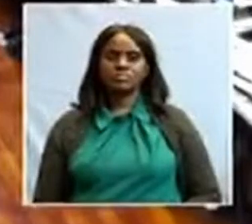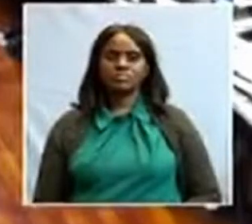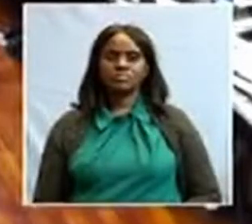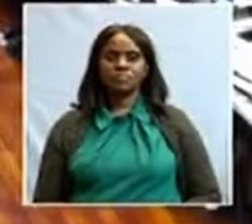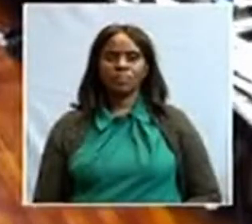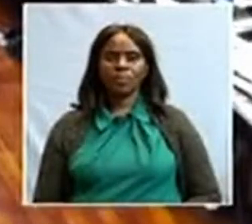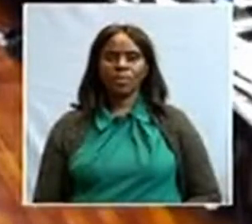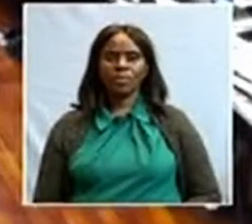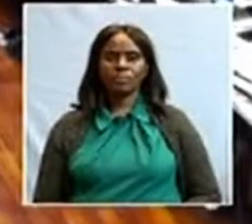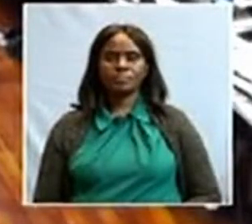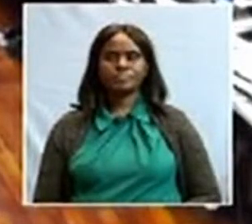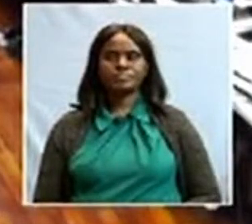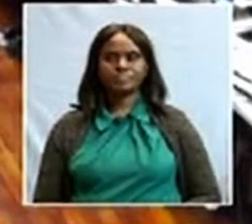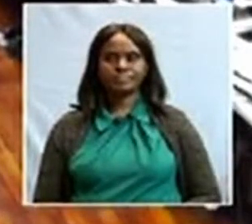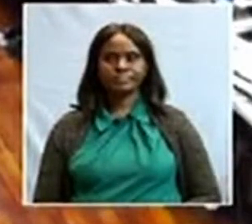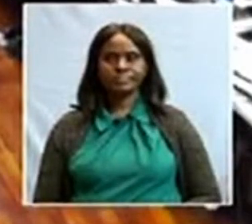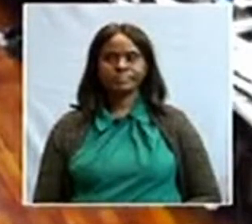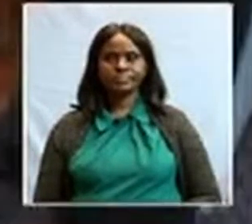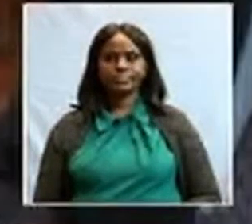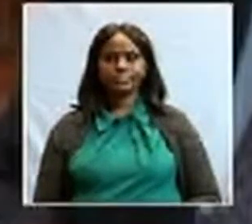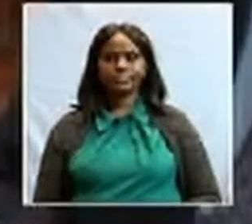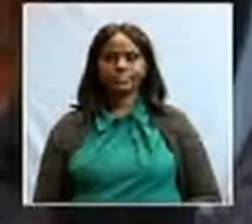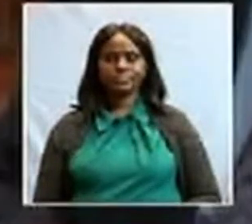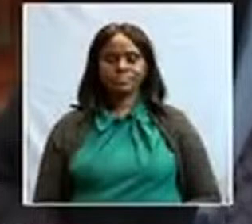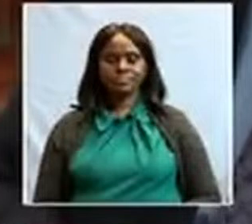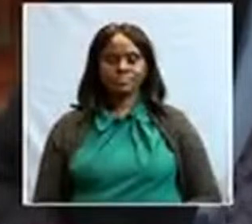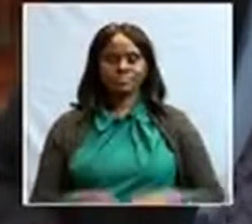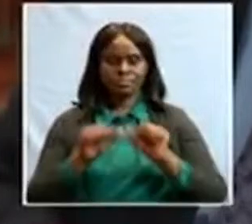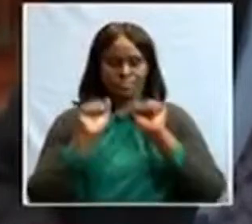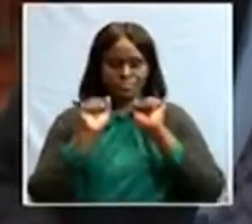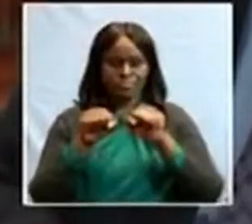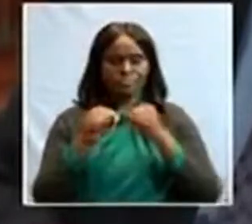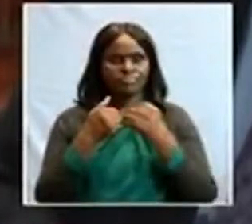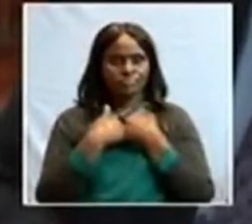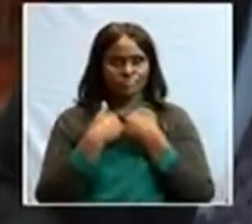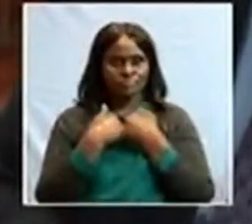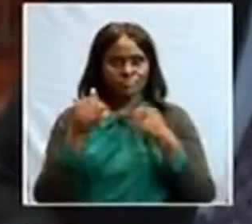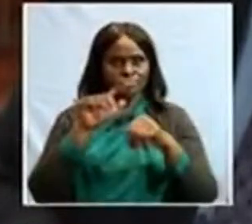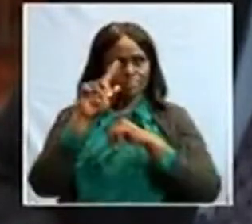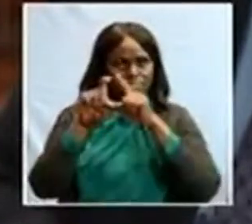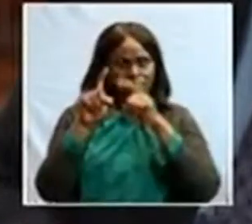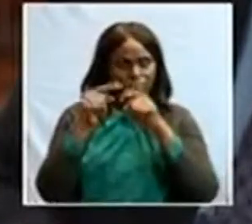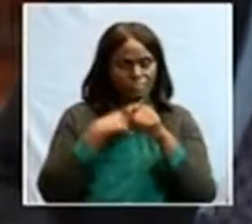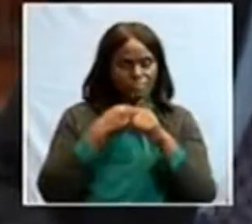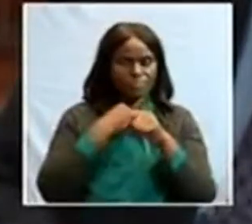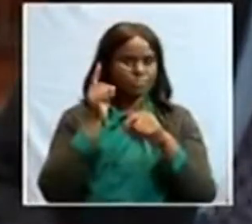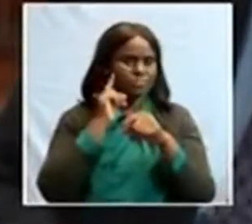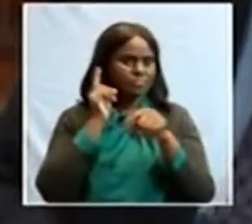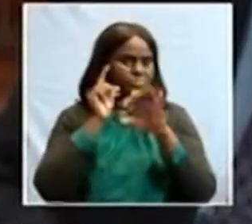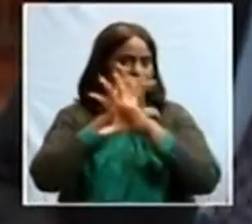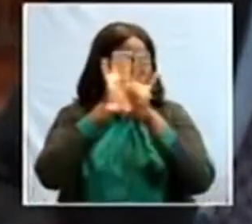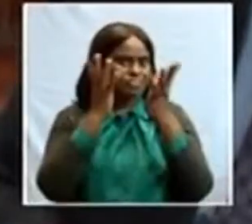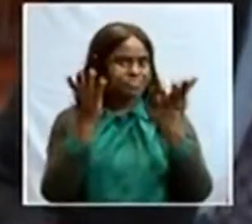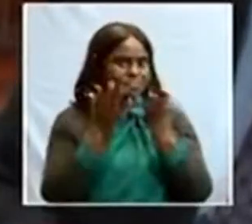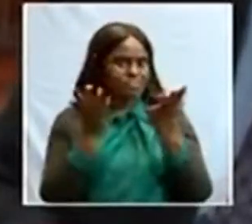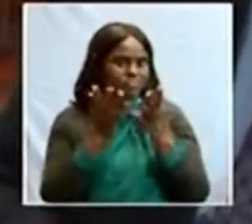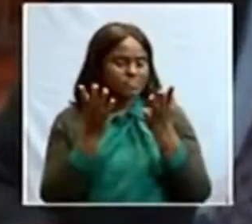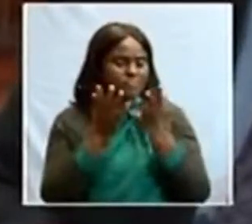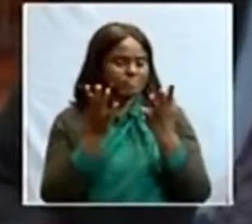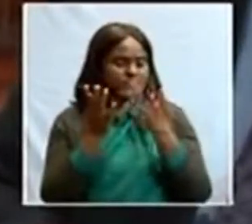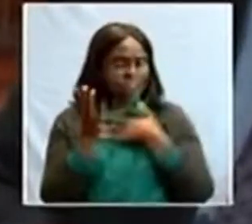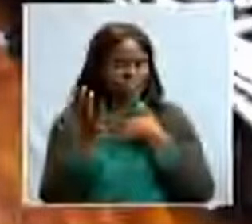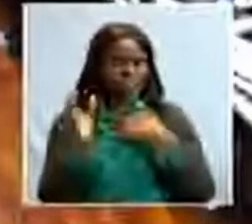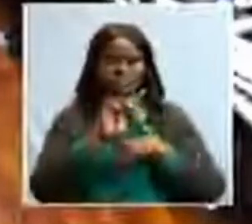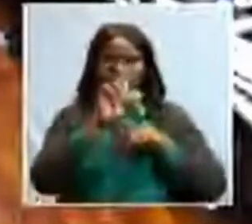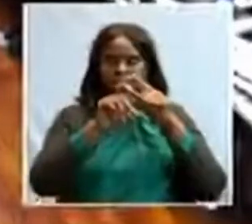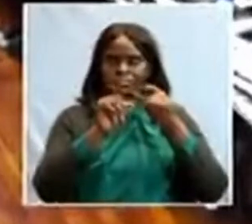Thank you. Chair, maybe Yes, I can yes, get your question. we can I have didn't the get it response clear. from- yes. The question? I didn't get your question clear, sir. My question